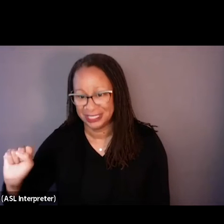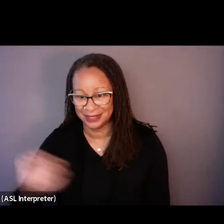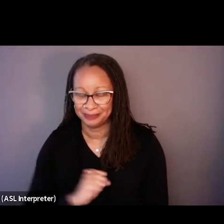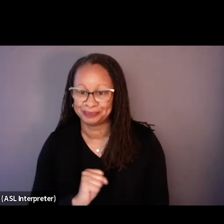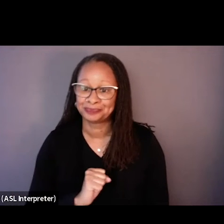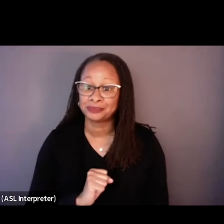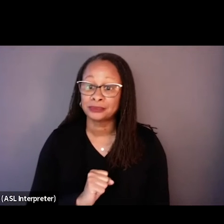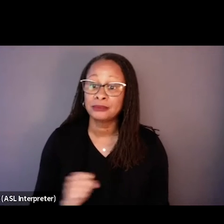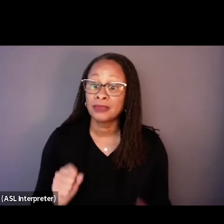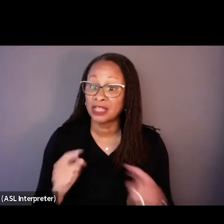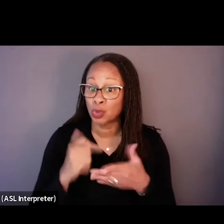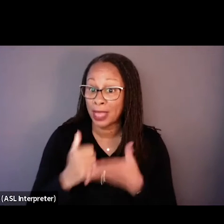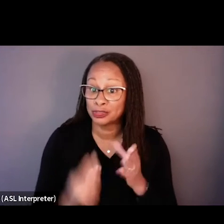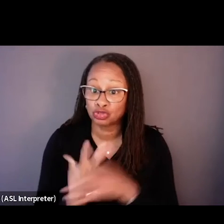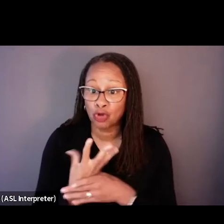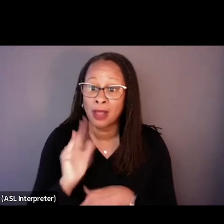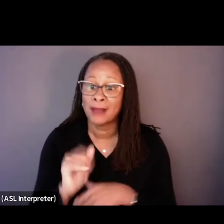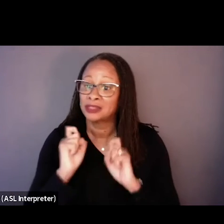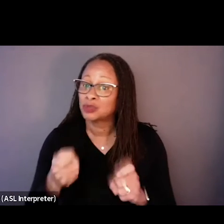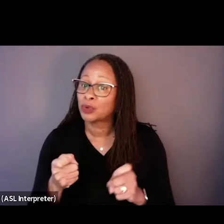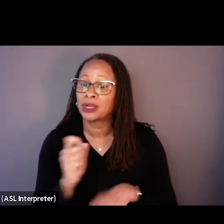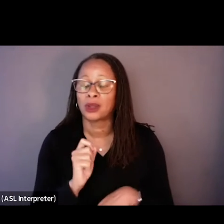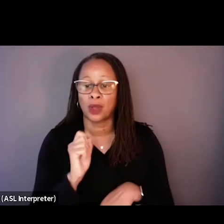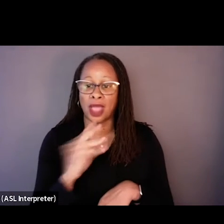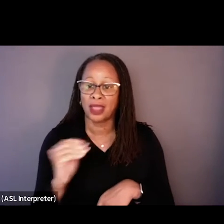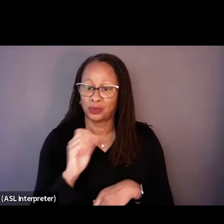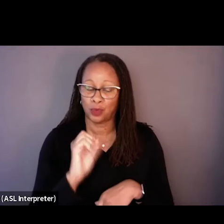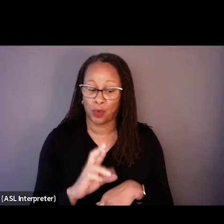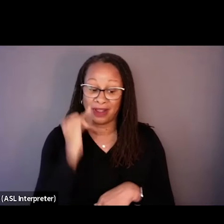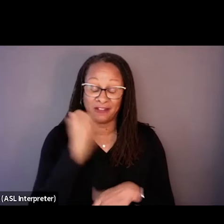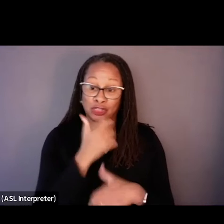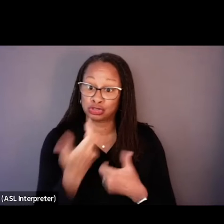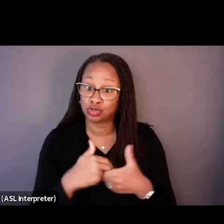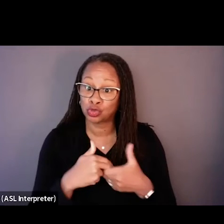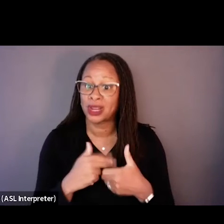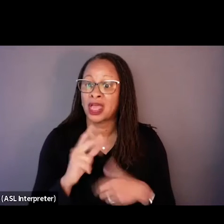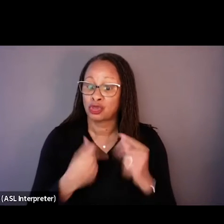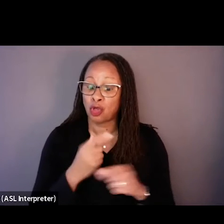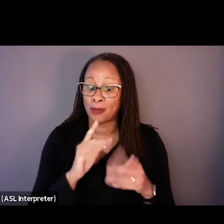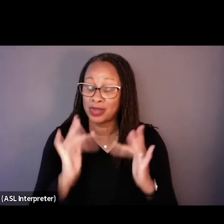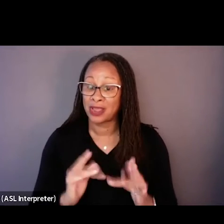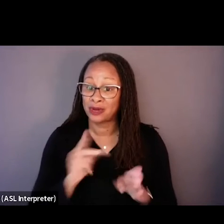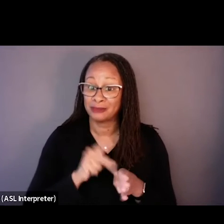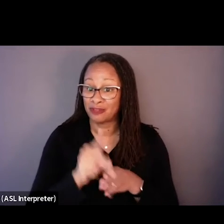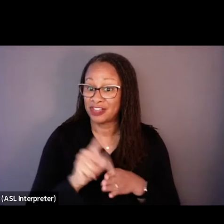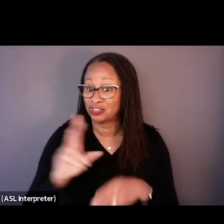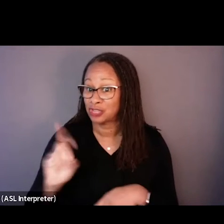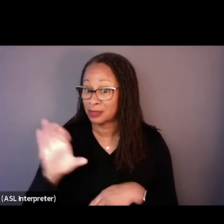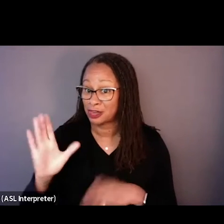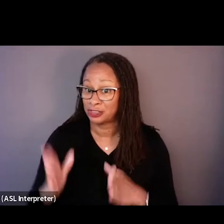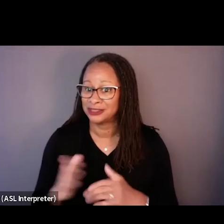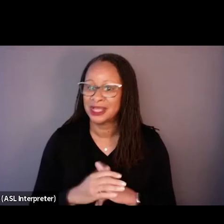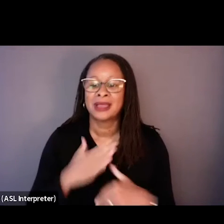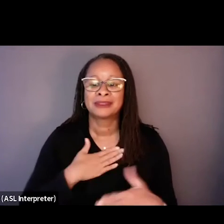www.documentary.org/screening-series to help us grow by donating and or interested in joining IDA's global network of documentary professionals.